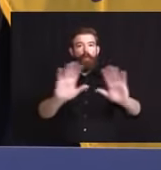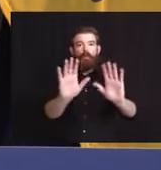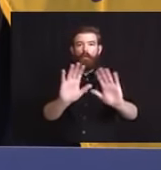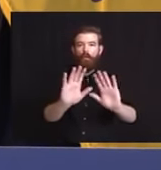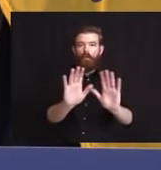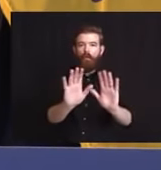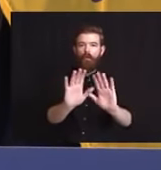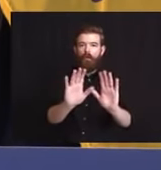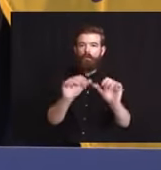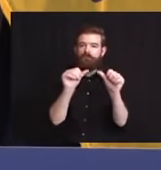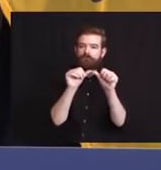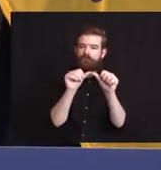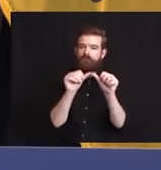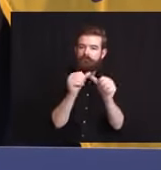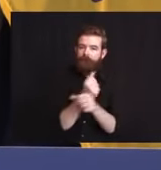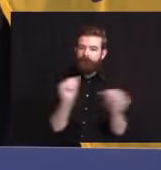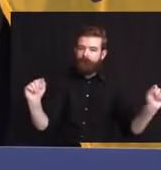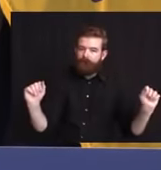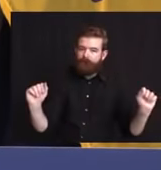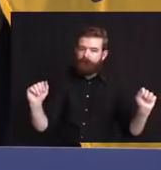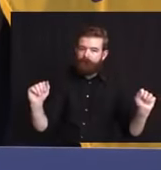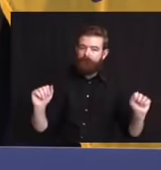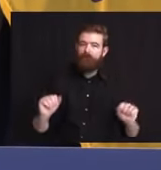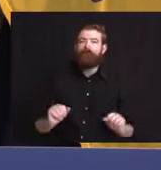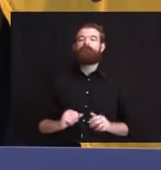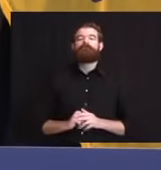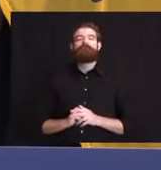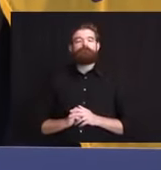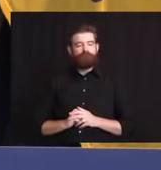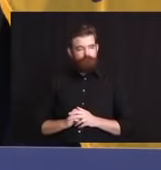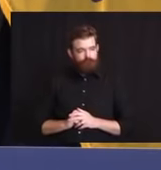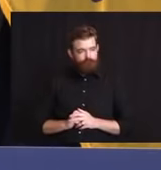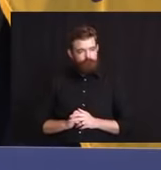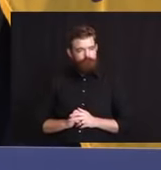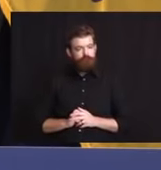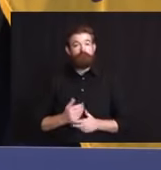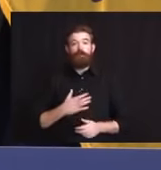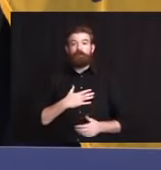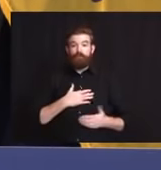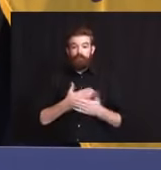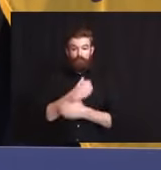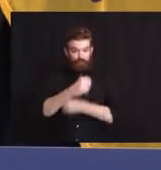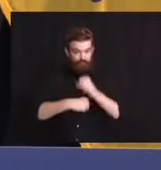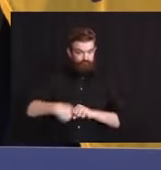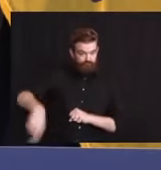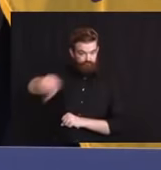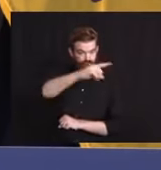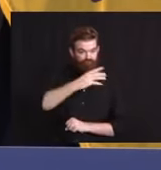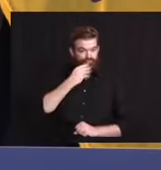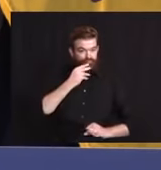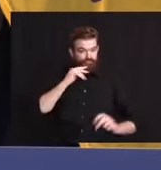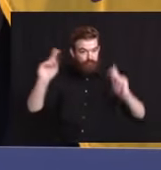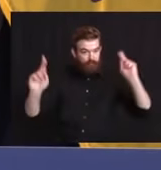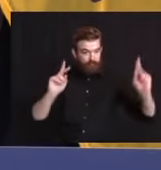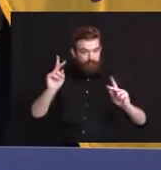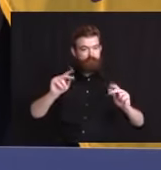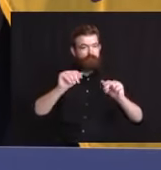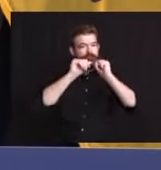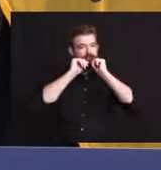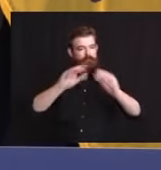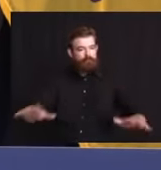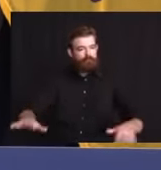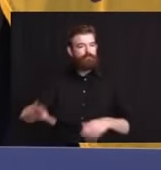season, particularly again, Shana Tova, we wish everyone in our Jewish community a blessed Rosh